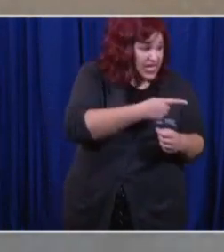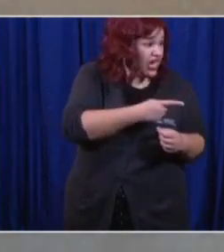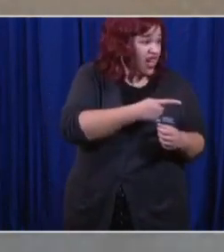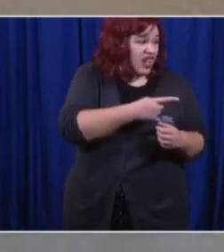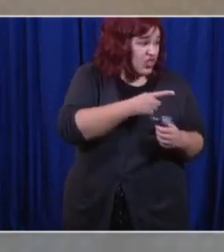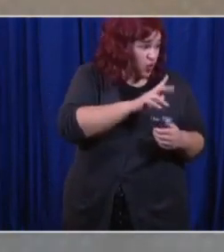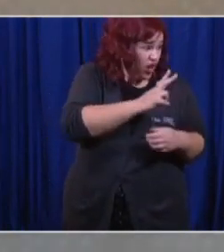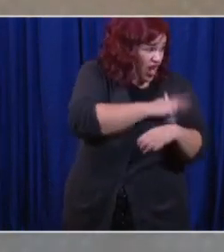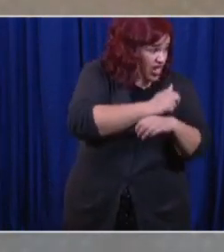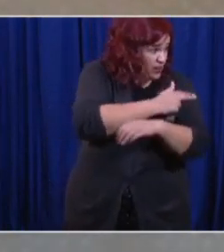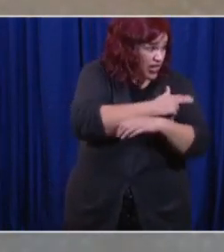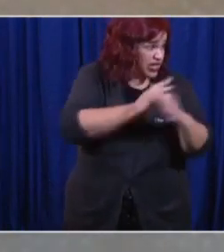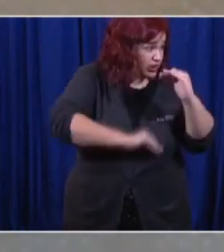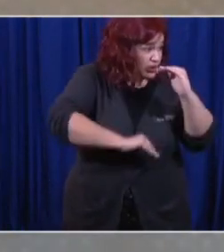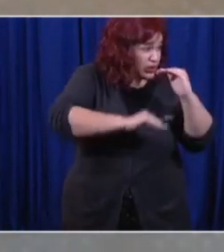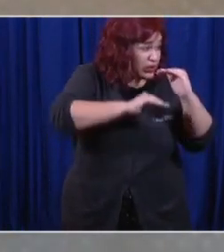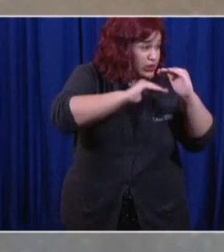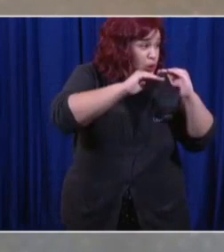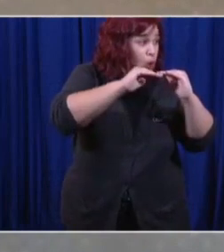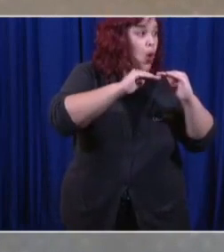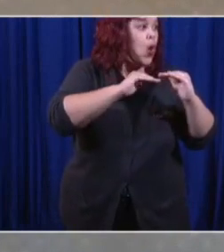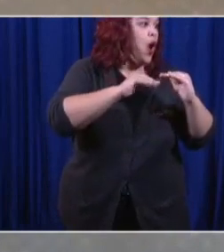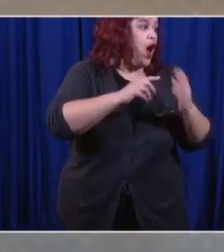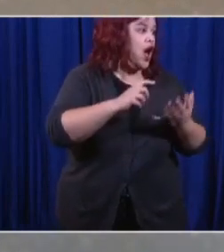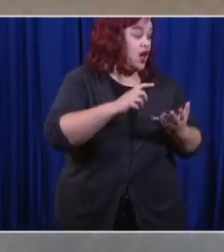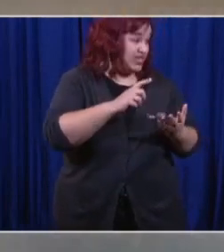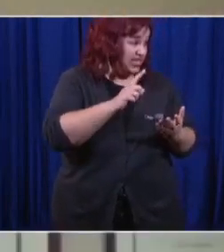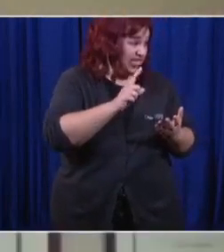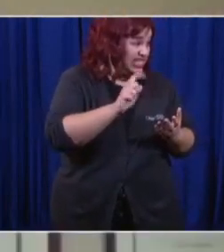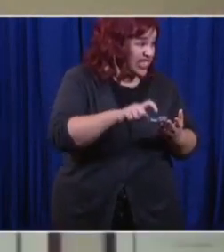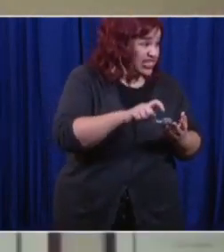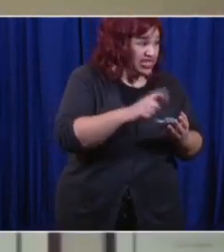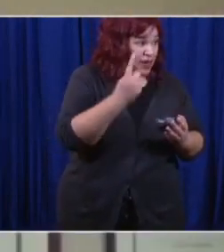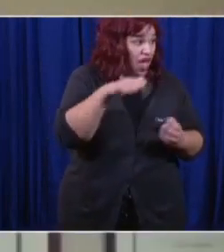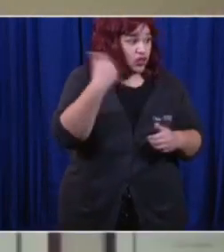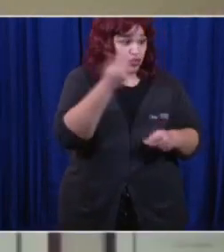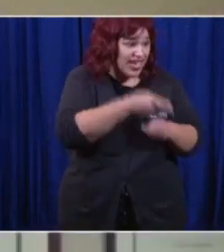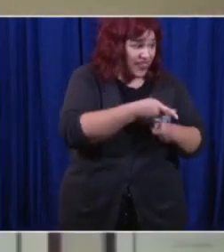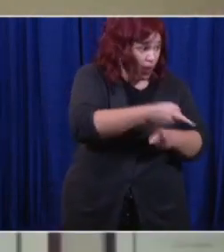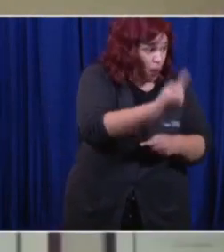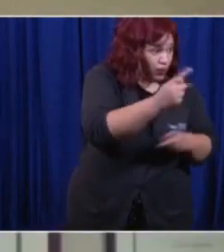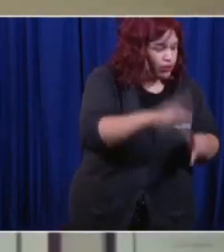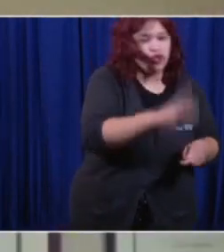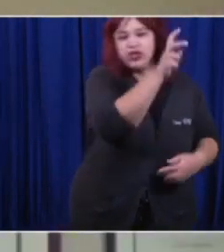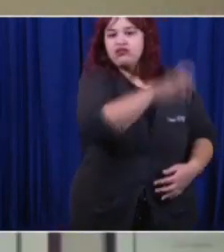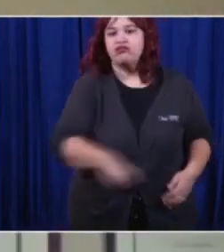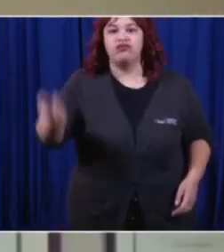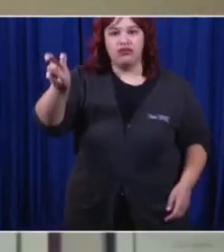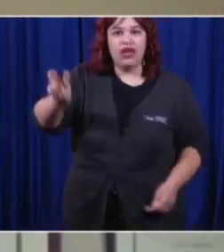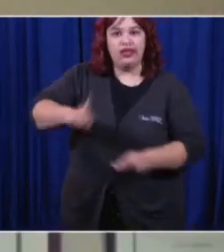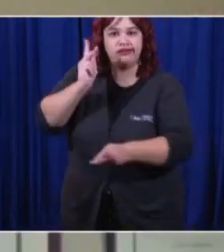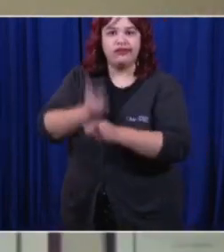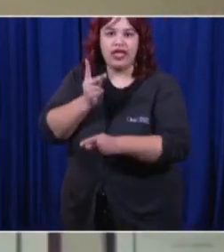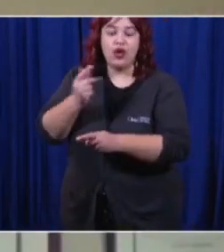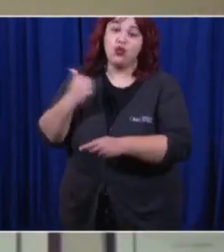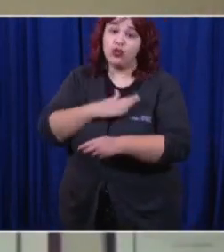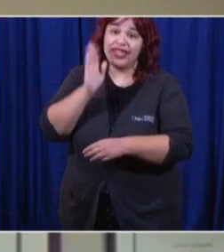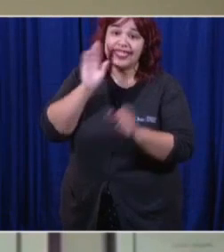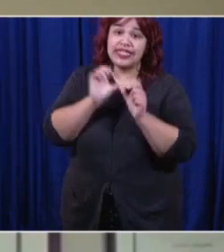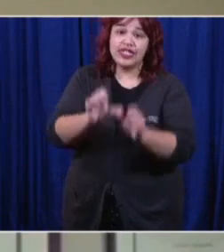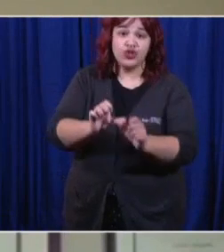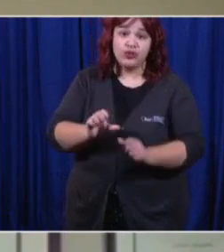since the pandemic started, and we plan on continuing to do that. Next question is from Alex Ebert